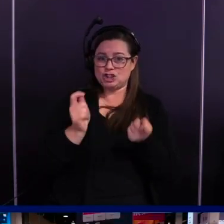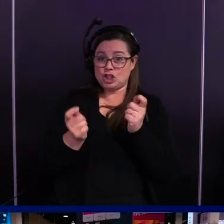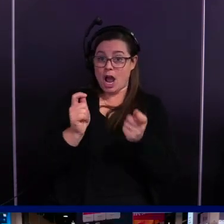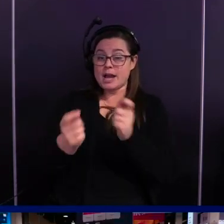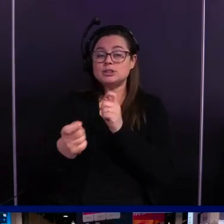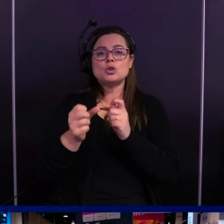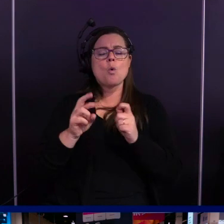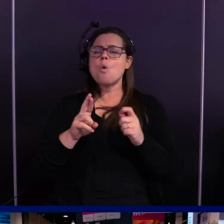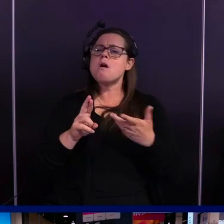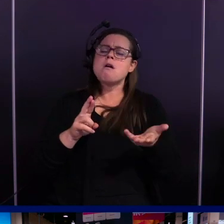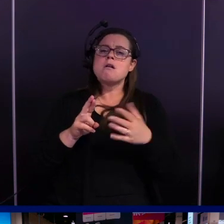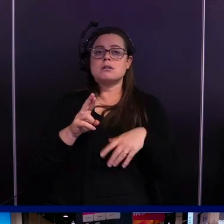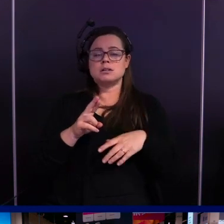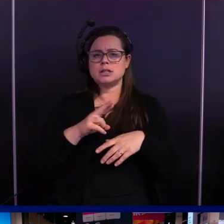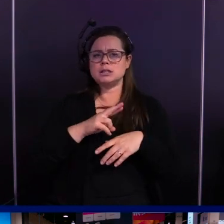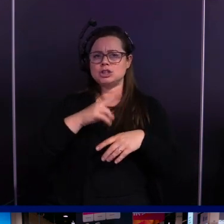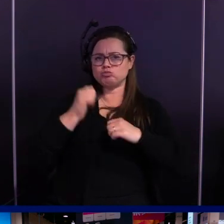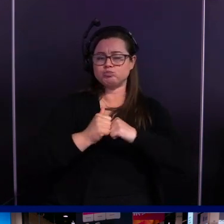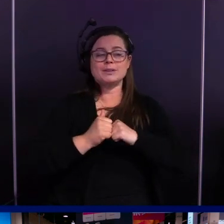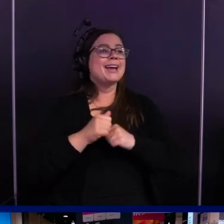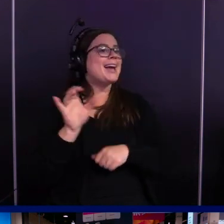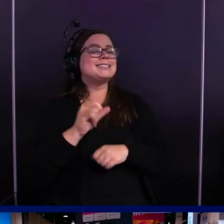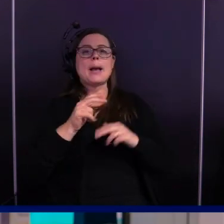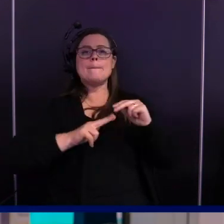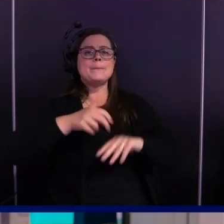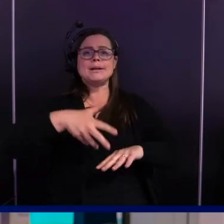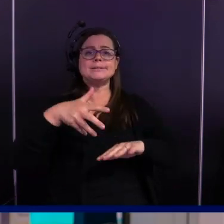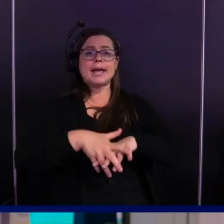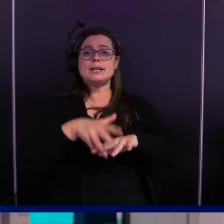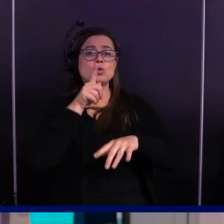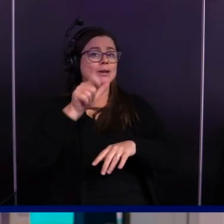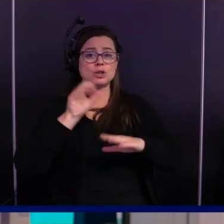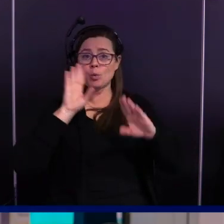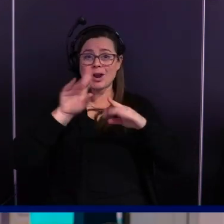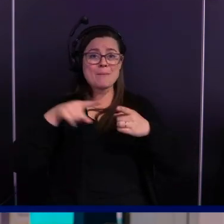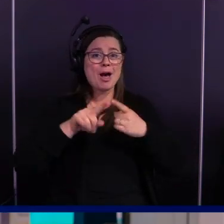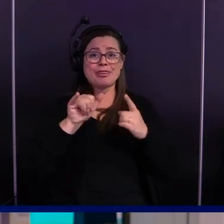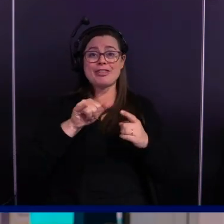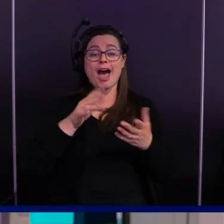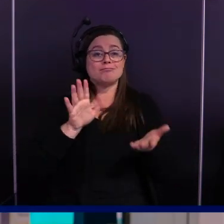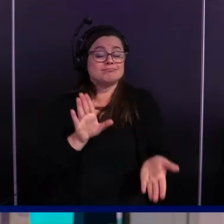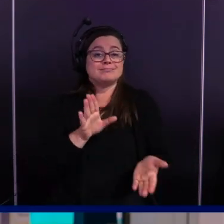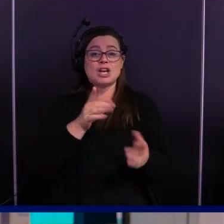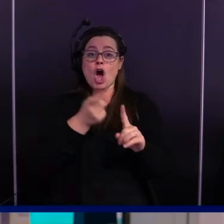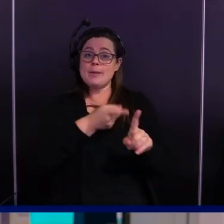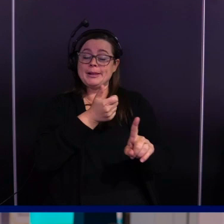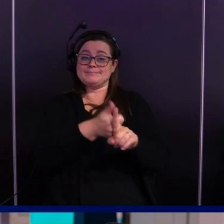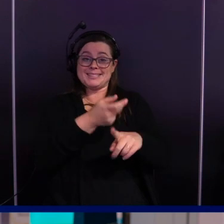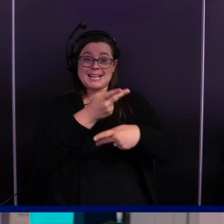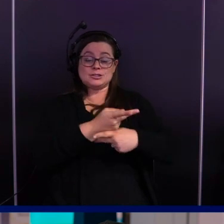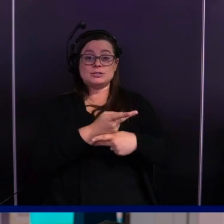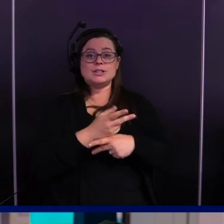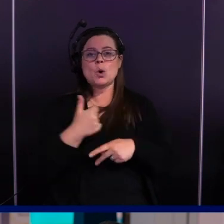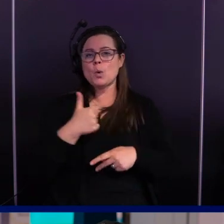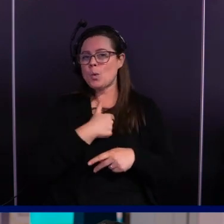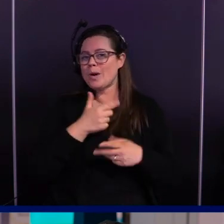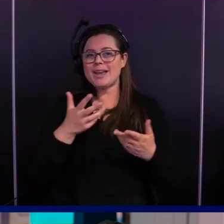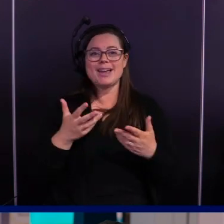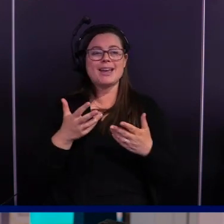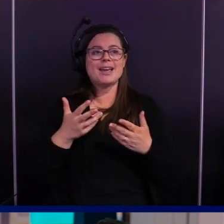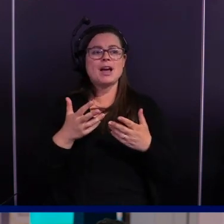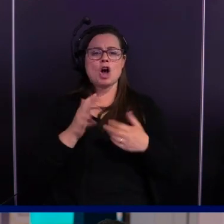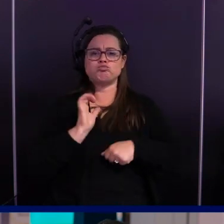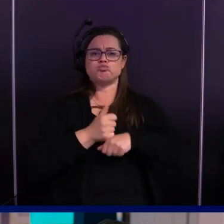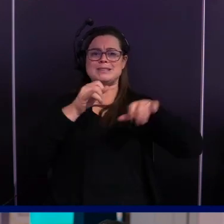of like built in? It's like a built-in. You don't need to worry about that. Gotcha. You know, because that is, we are making it a